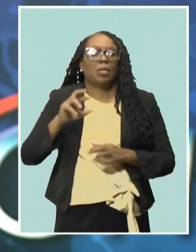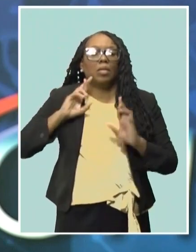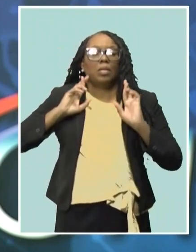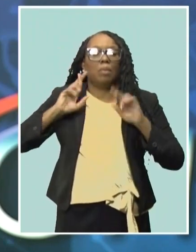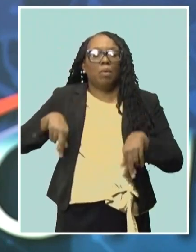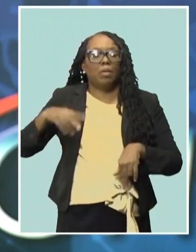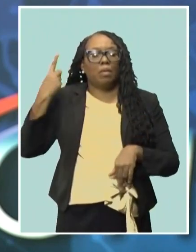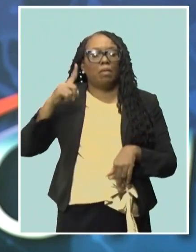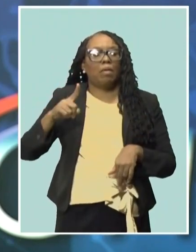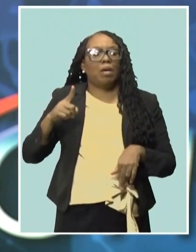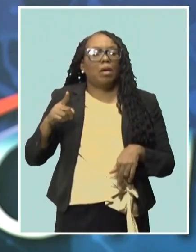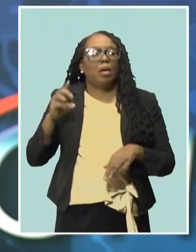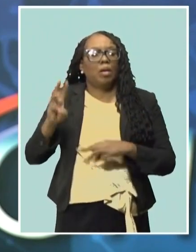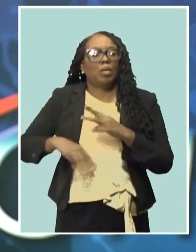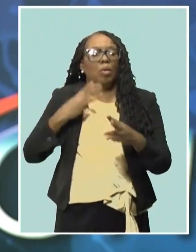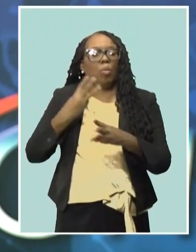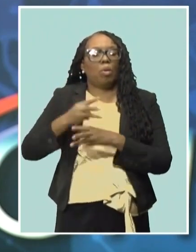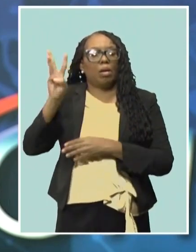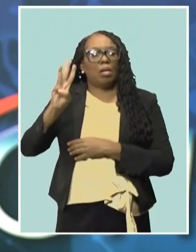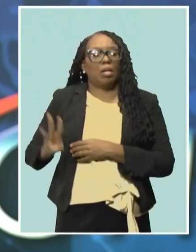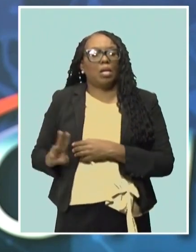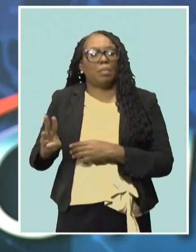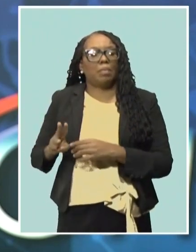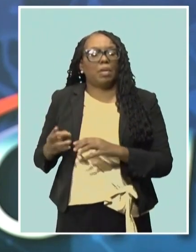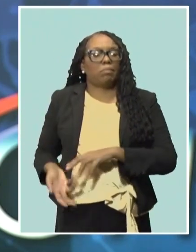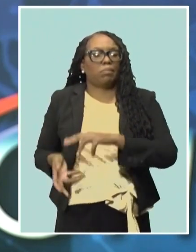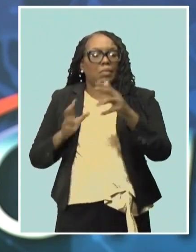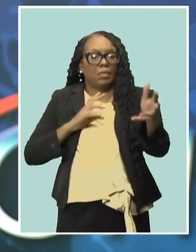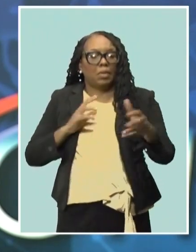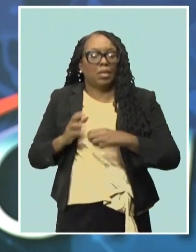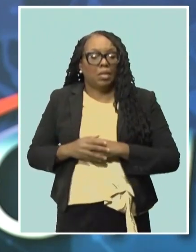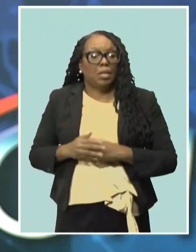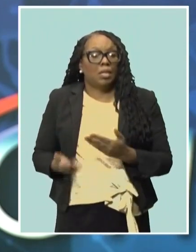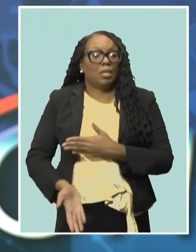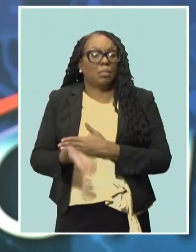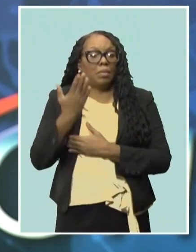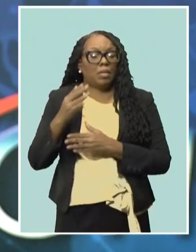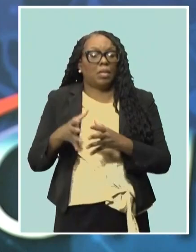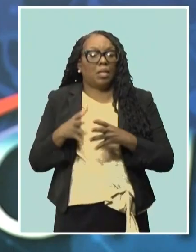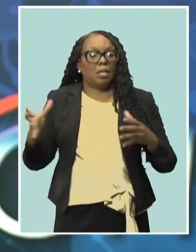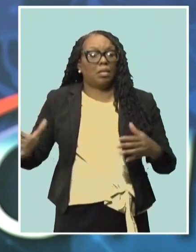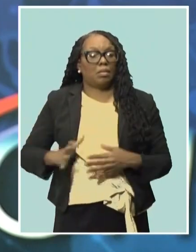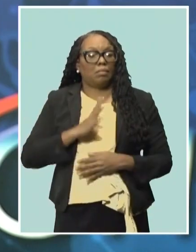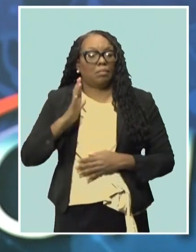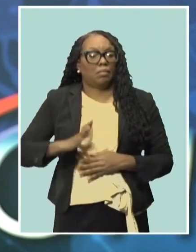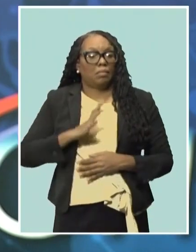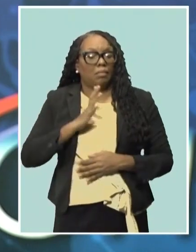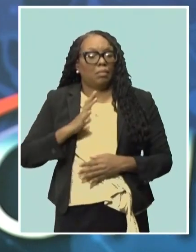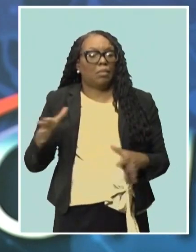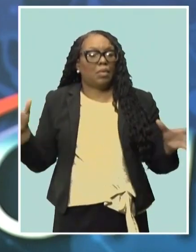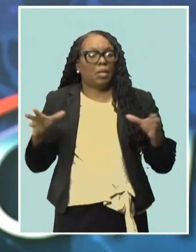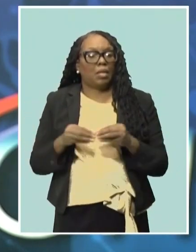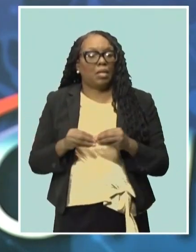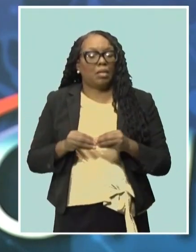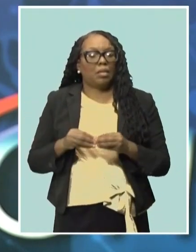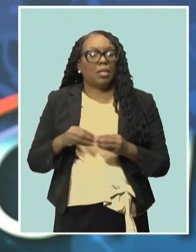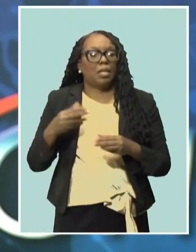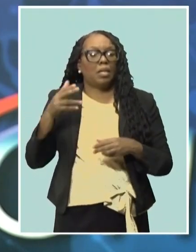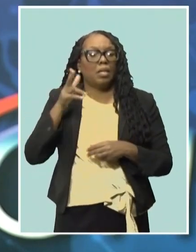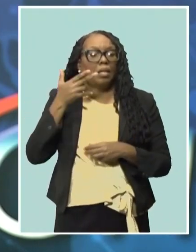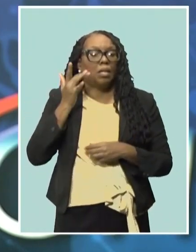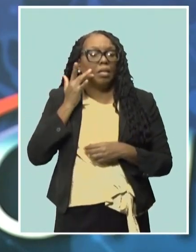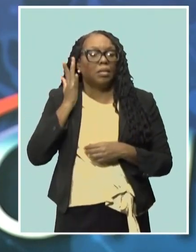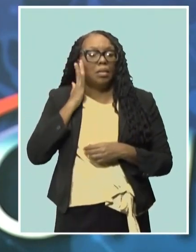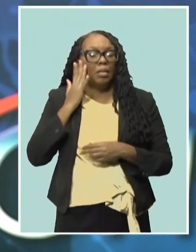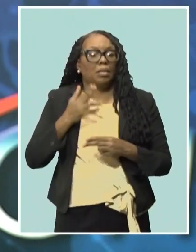are equipped to respond to the changes that it brings. This morning, several high-ranking officials gathered at the Barbados Hilton for the start of